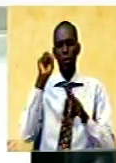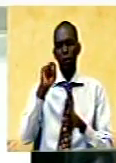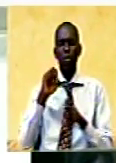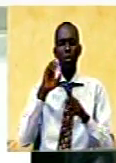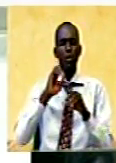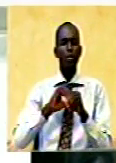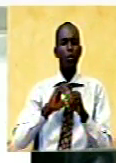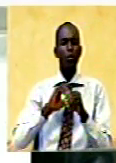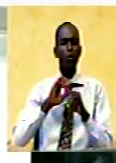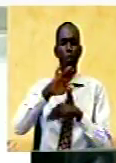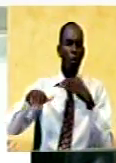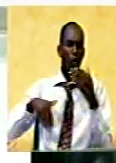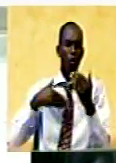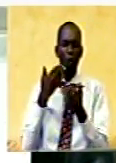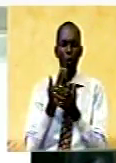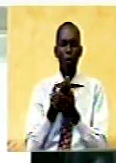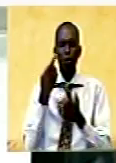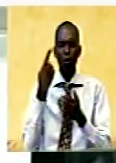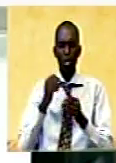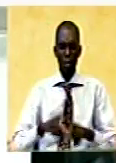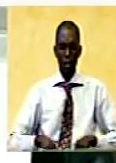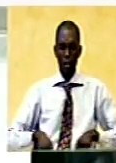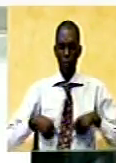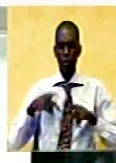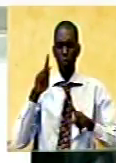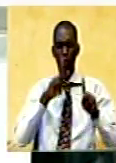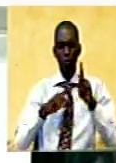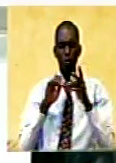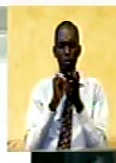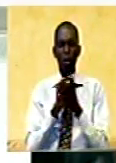the locations, in all the